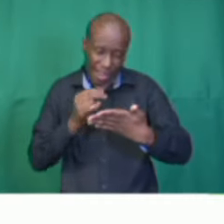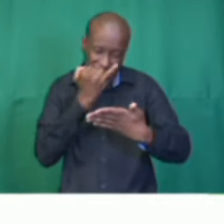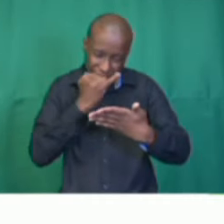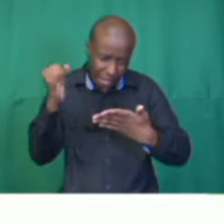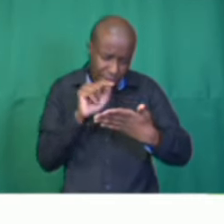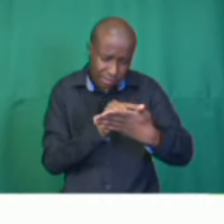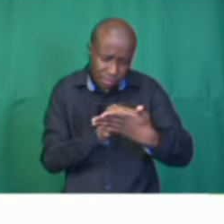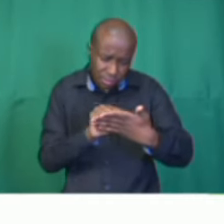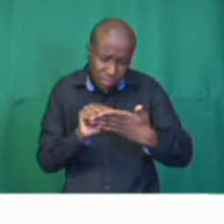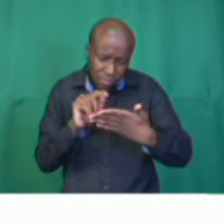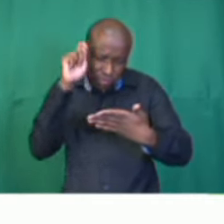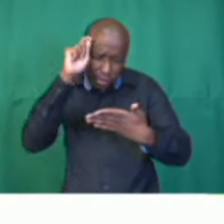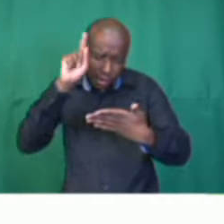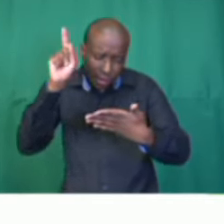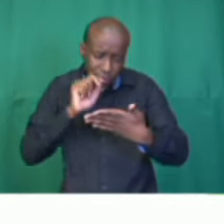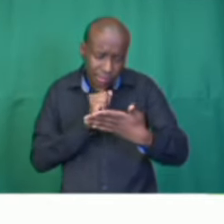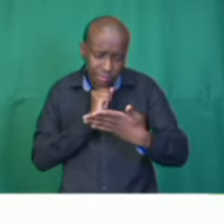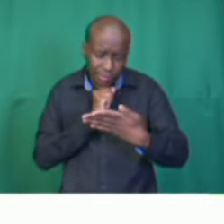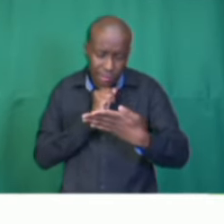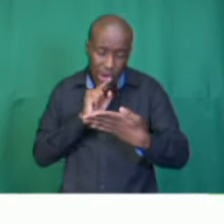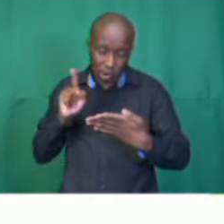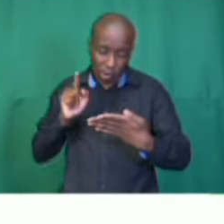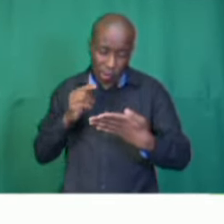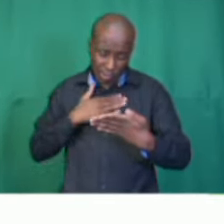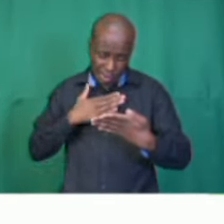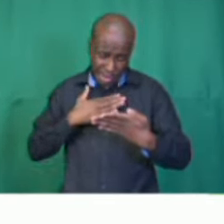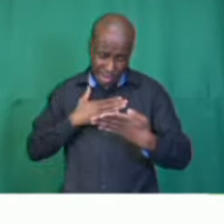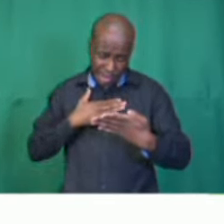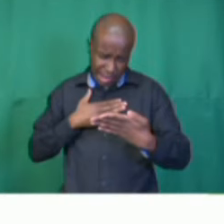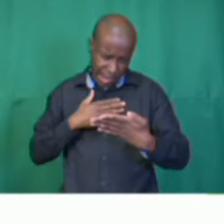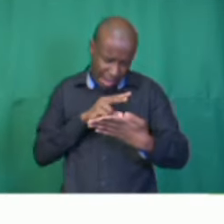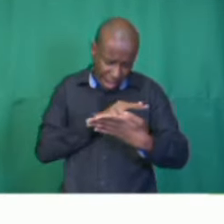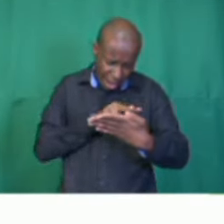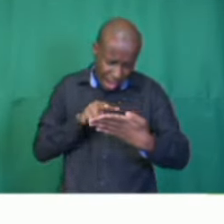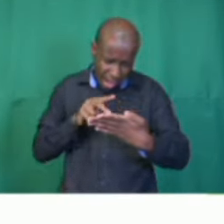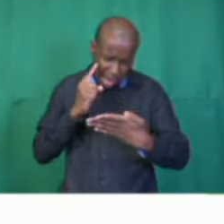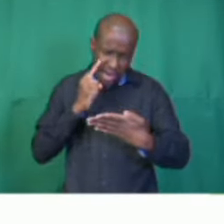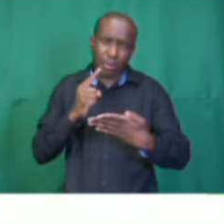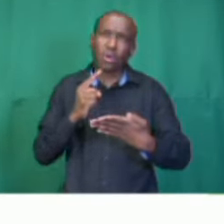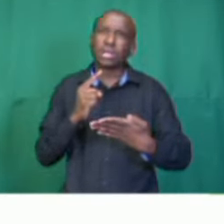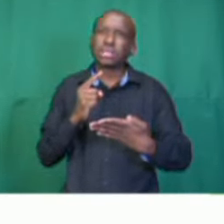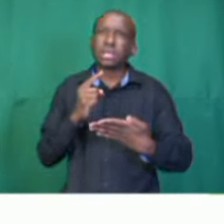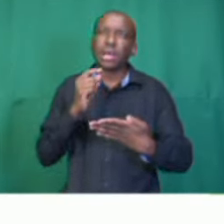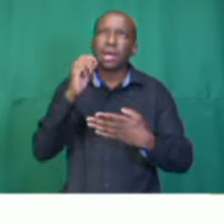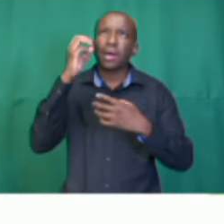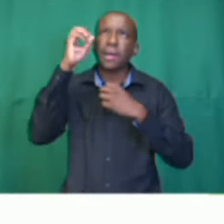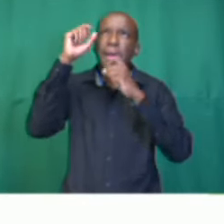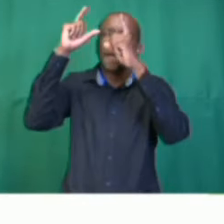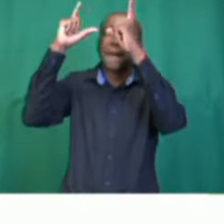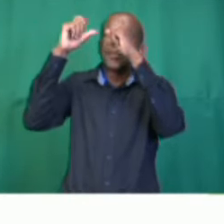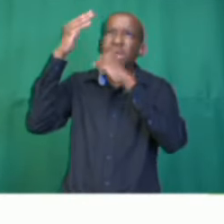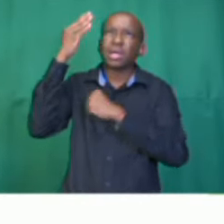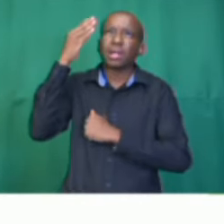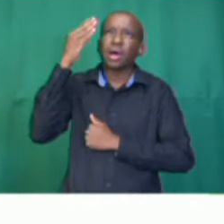first sentence? With me, when I read this sentence, I see a mental picture. There is a